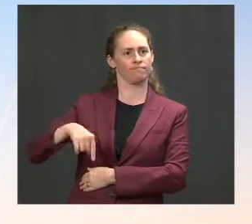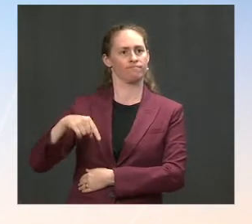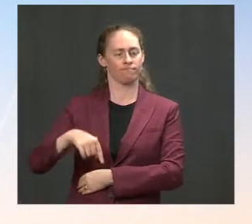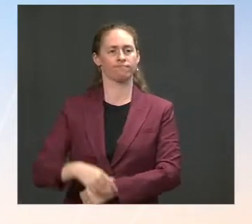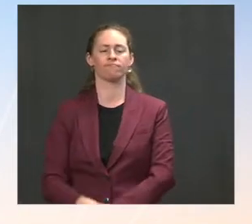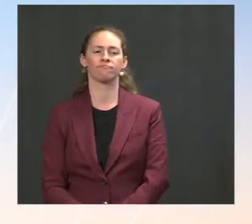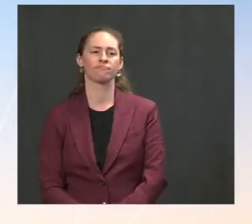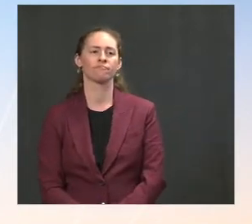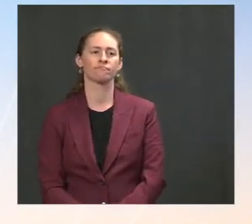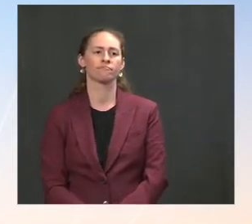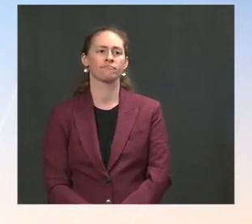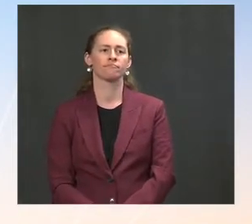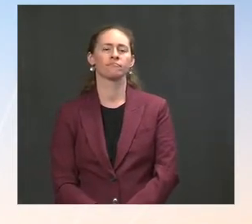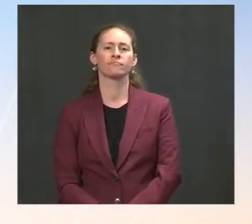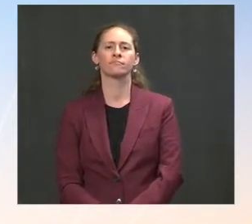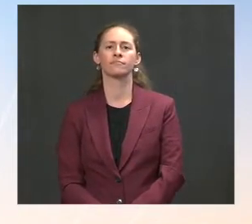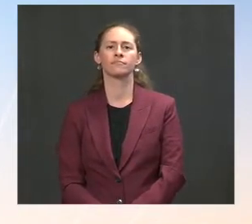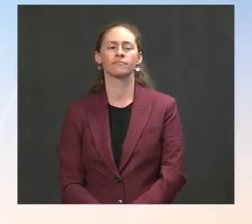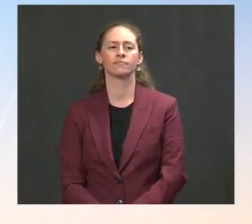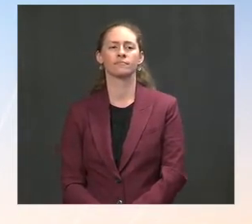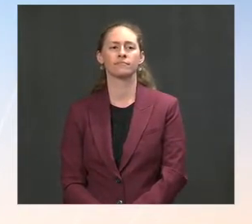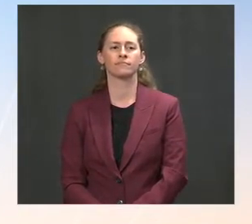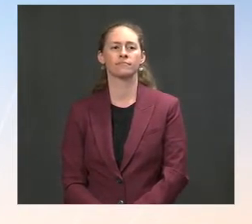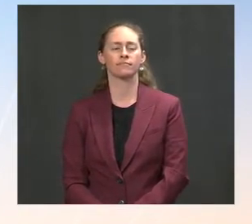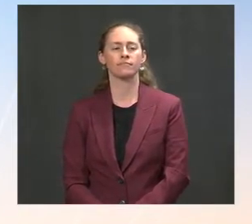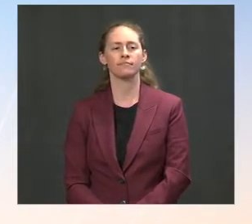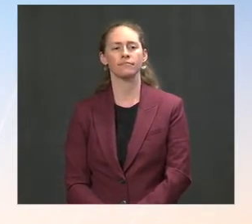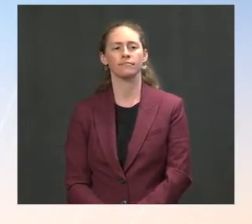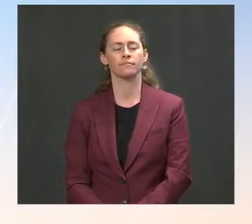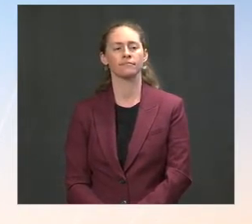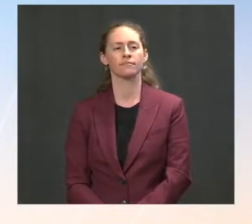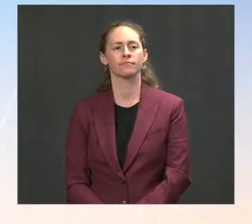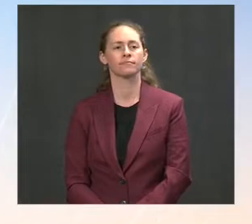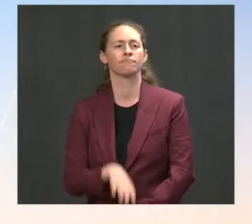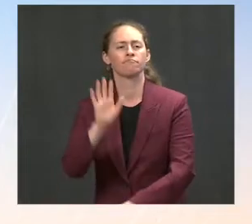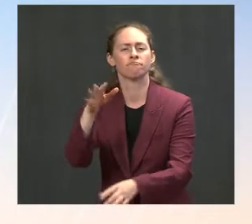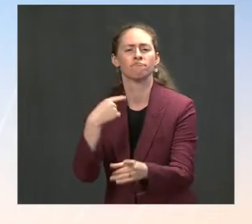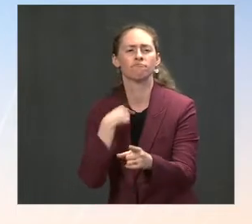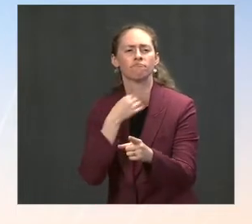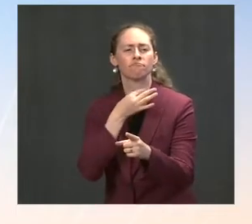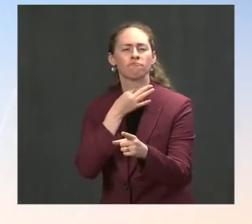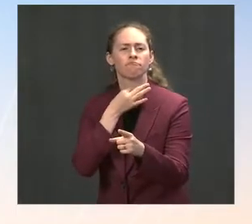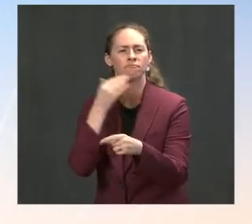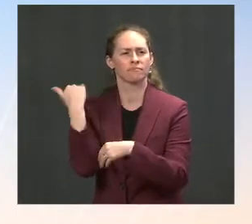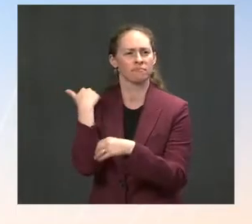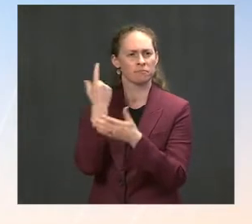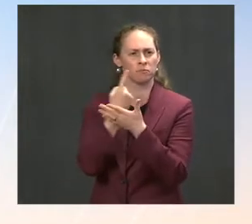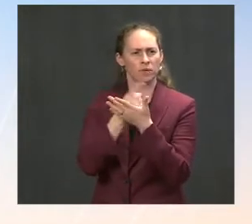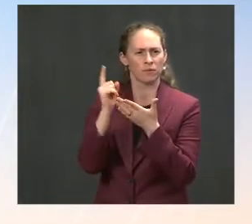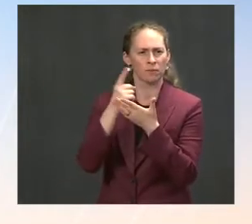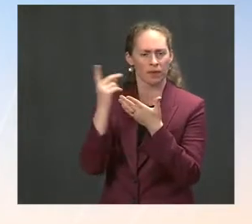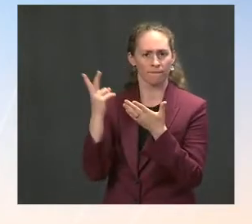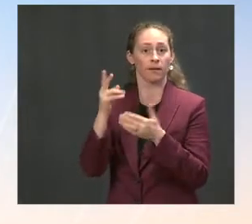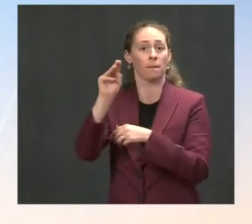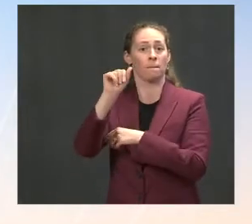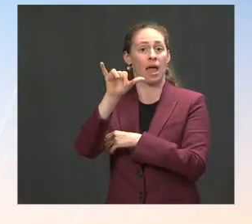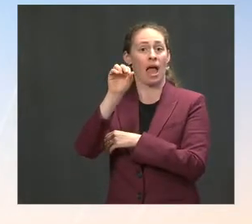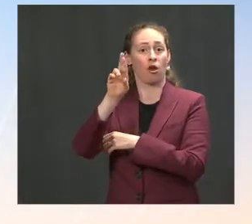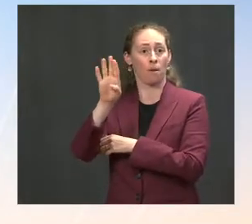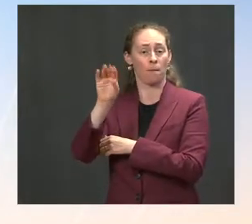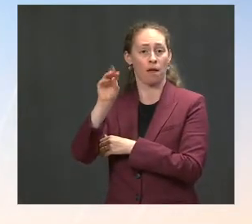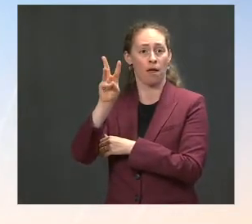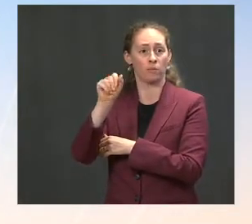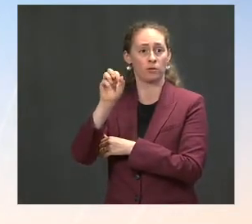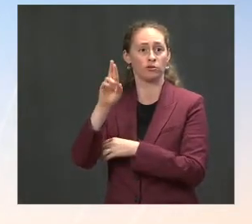with D.C. as part of this collaborative, but just in the last week and a half or so since the mayor of D.C. was here, a 6-year-old girl